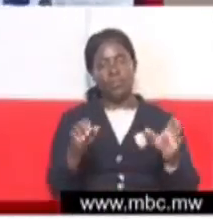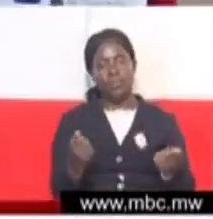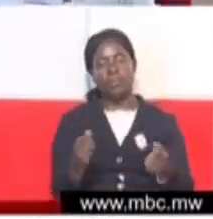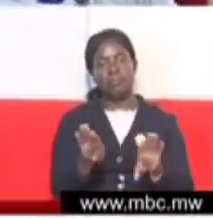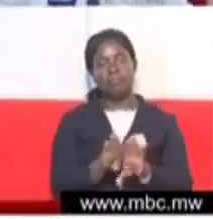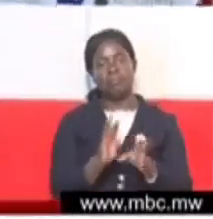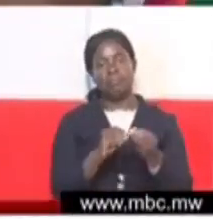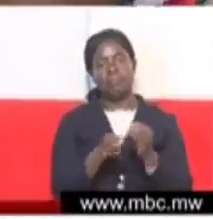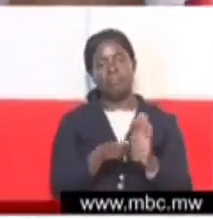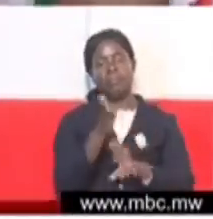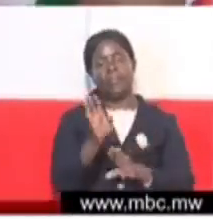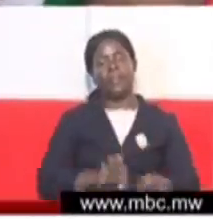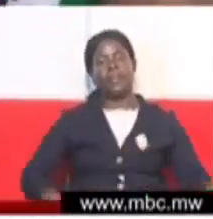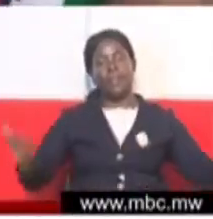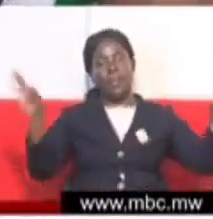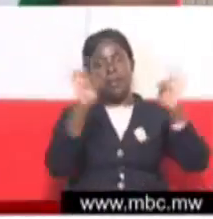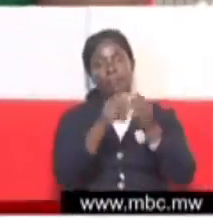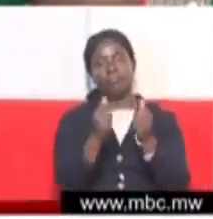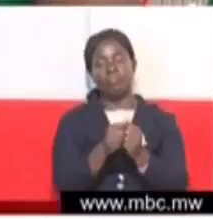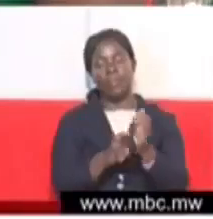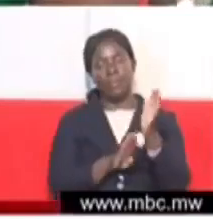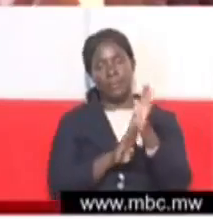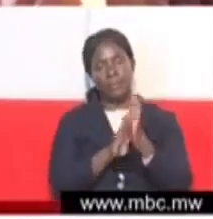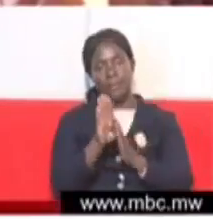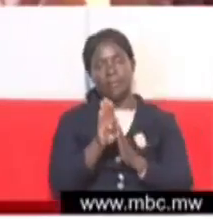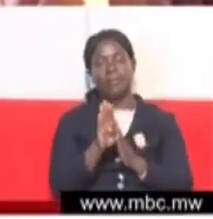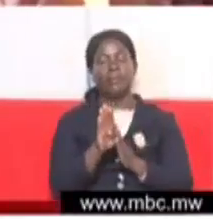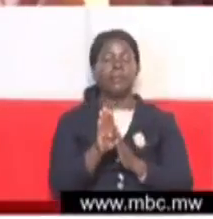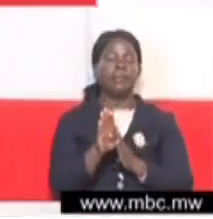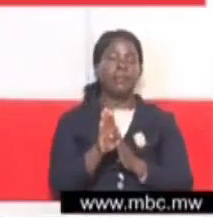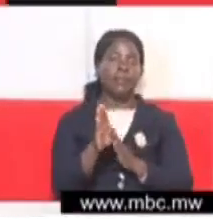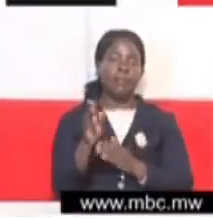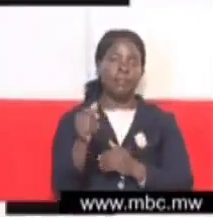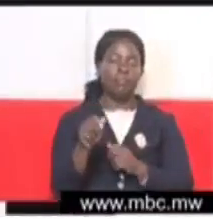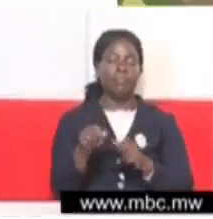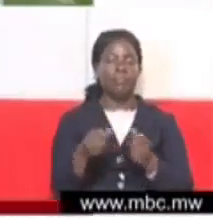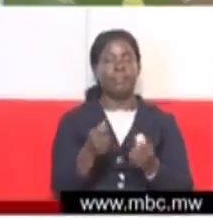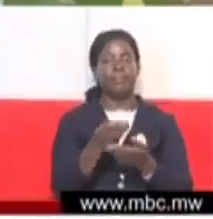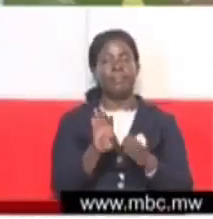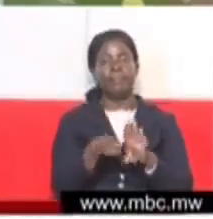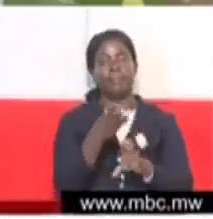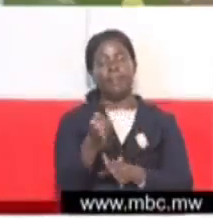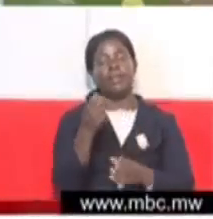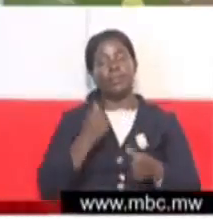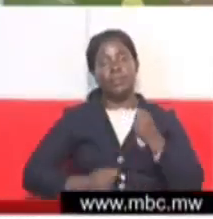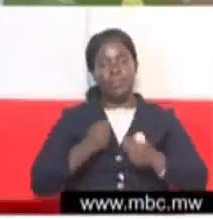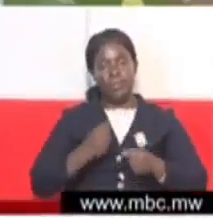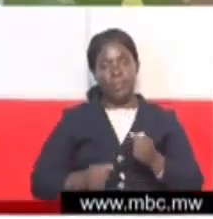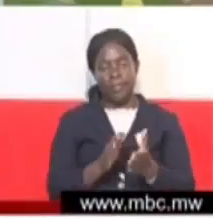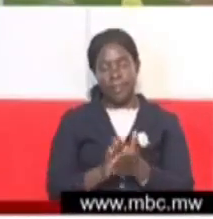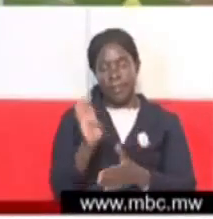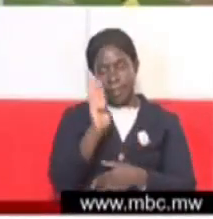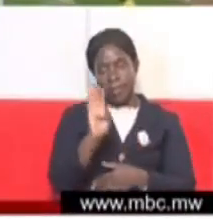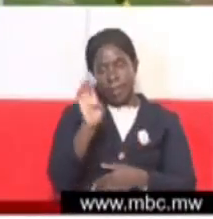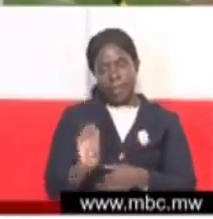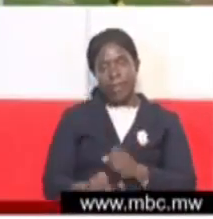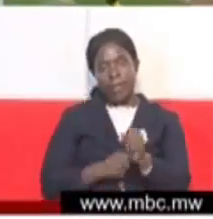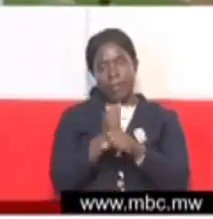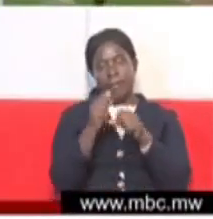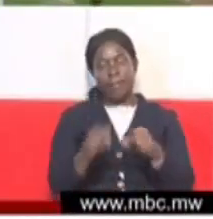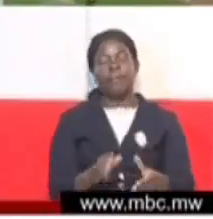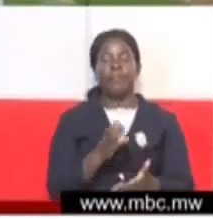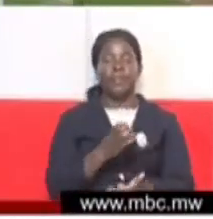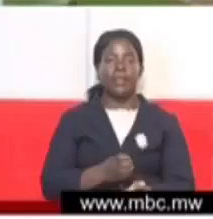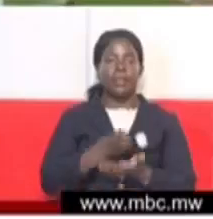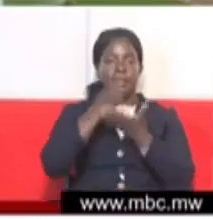carnival as crucial in supporting the growth of the country's tourism sector. And in sports, Blue Eagles are this year's FDH Bank